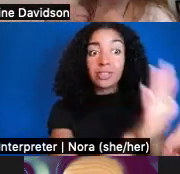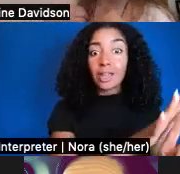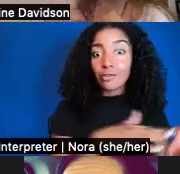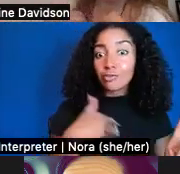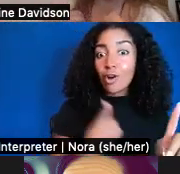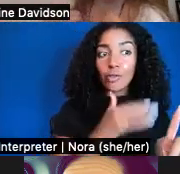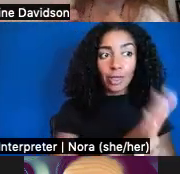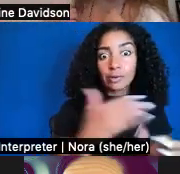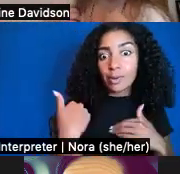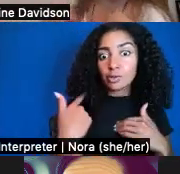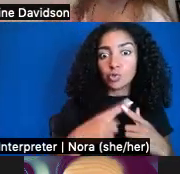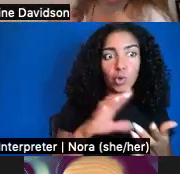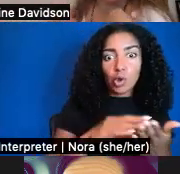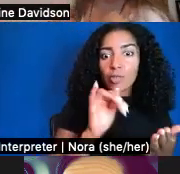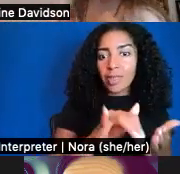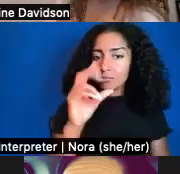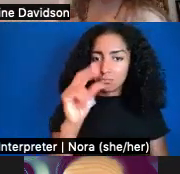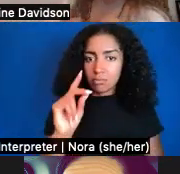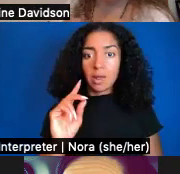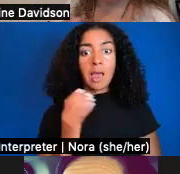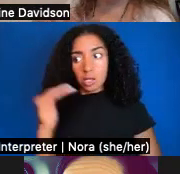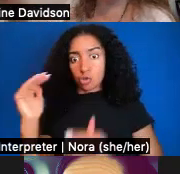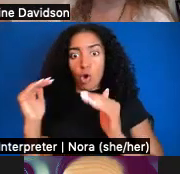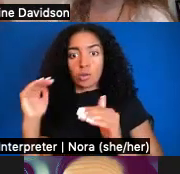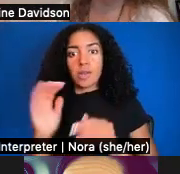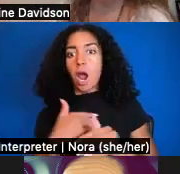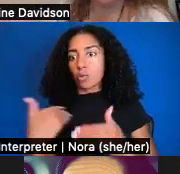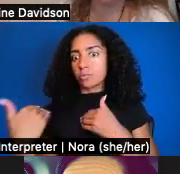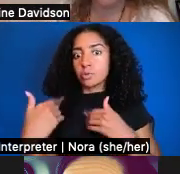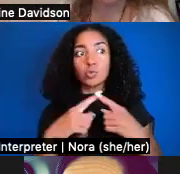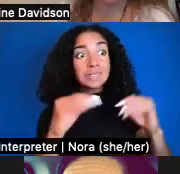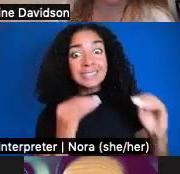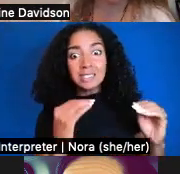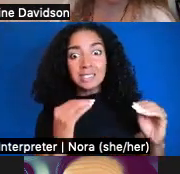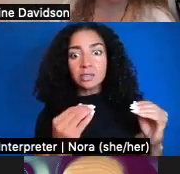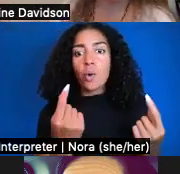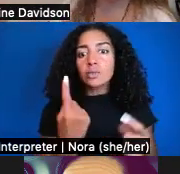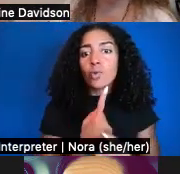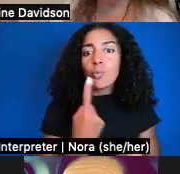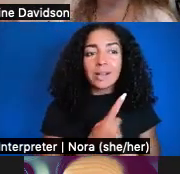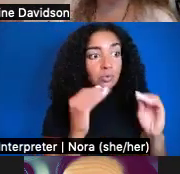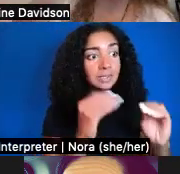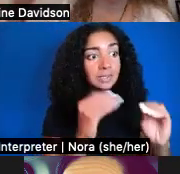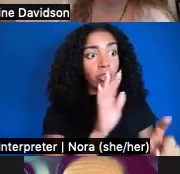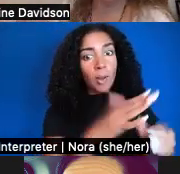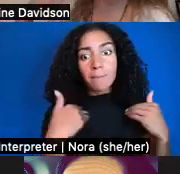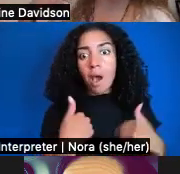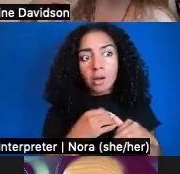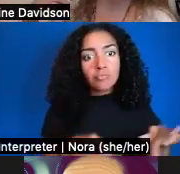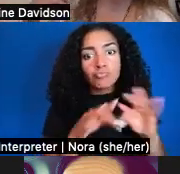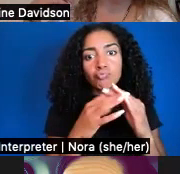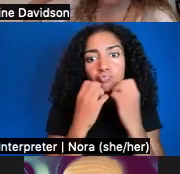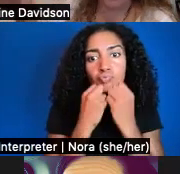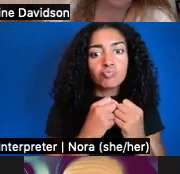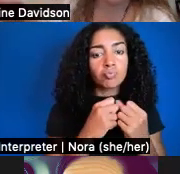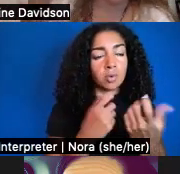It's our responsibility as the adults in their life to teach them that their body matters, right? Because it will help with disclosures